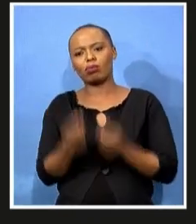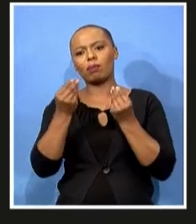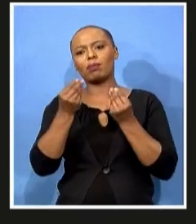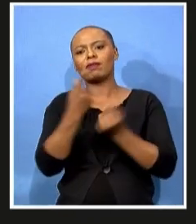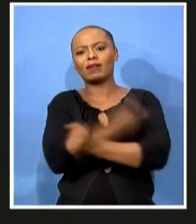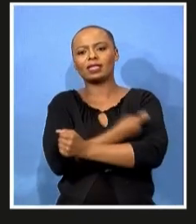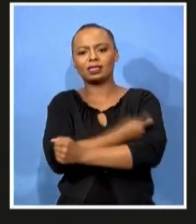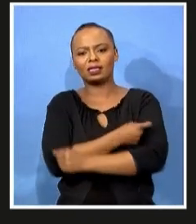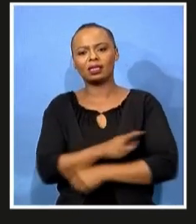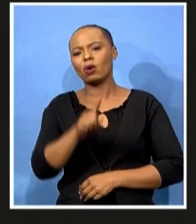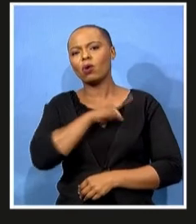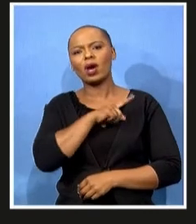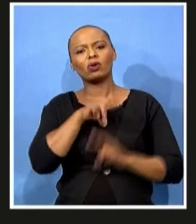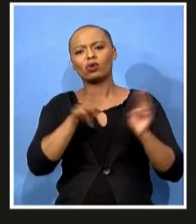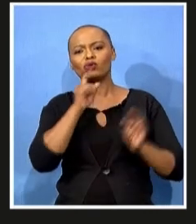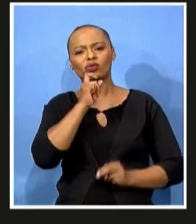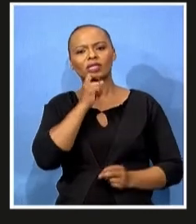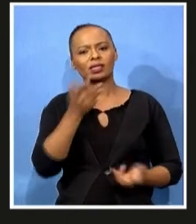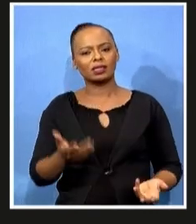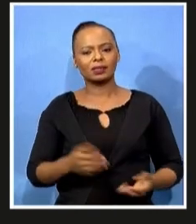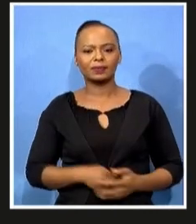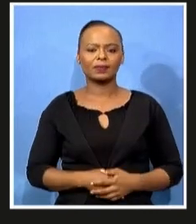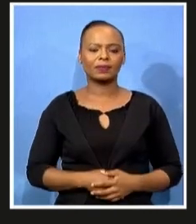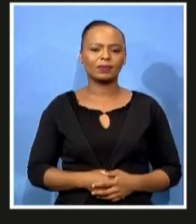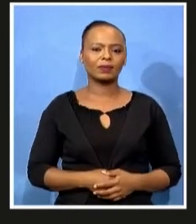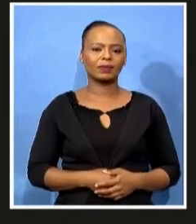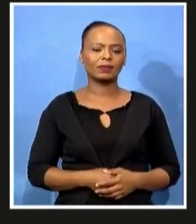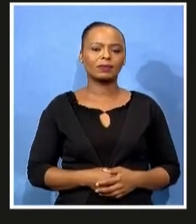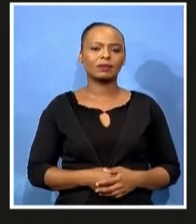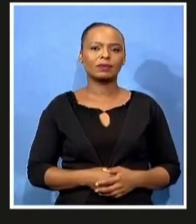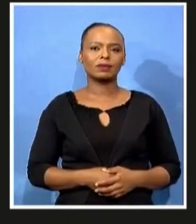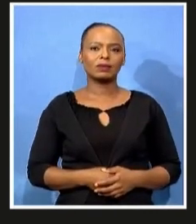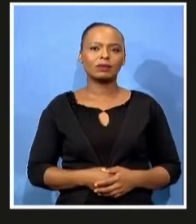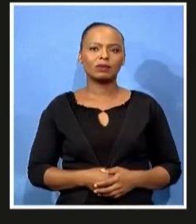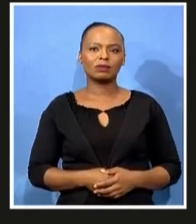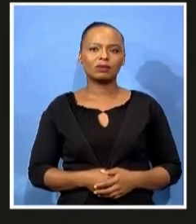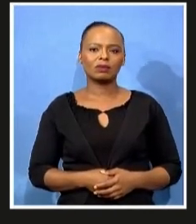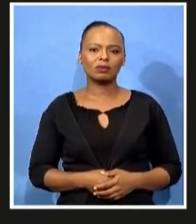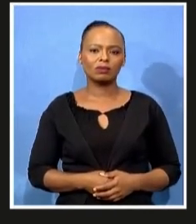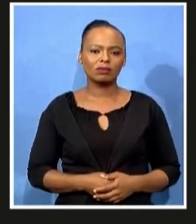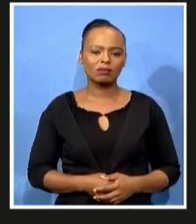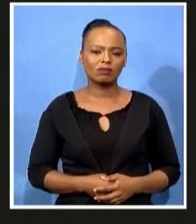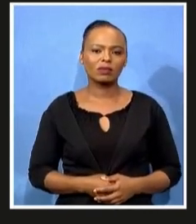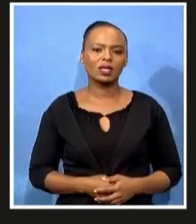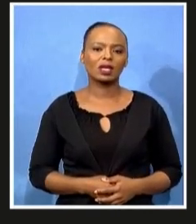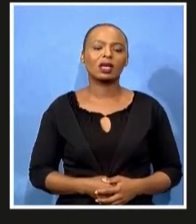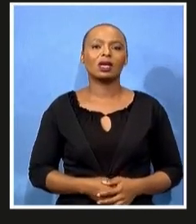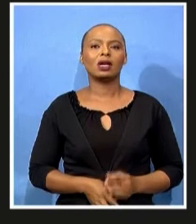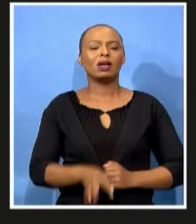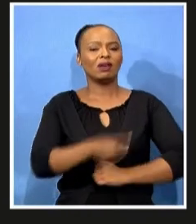that will the vaccinations in the long run be mandatory? And,